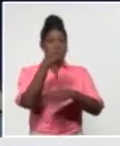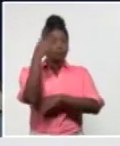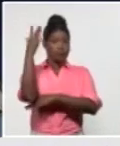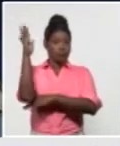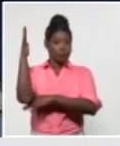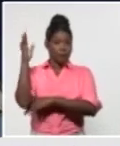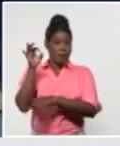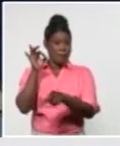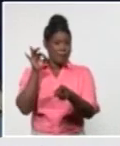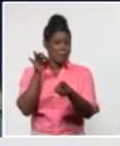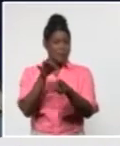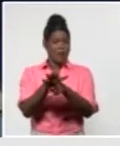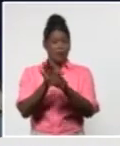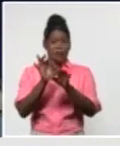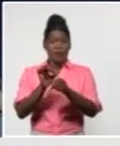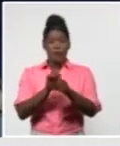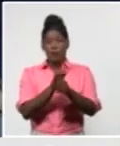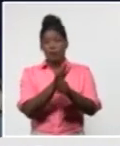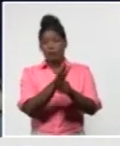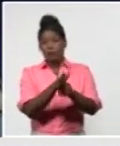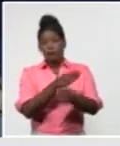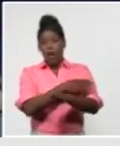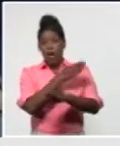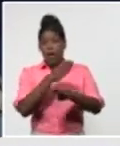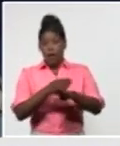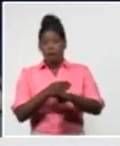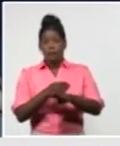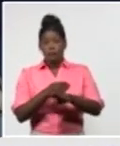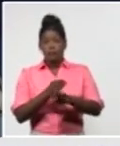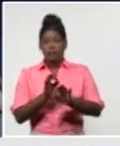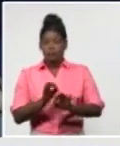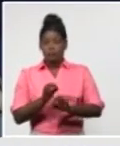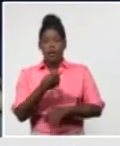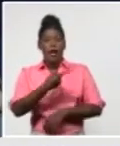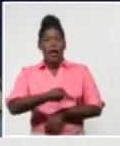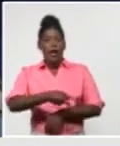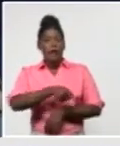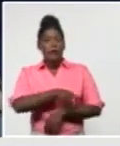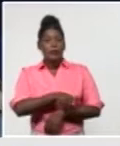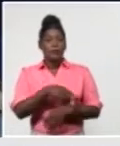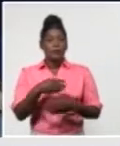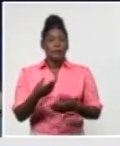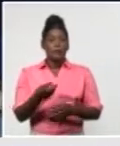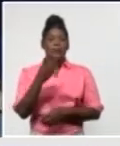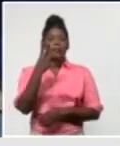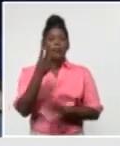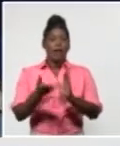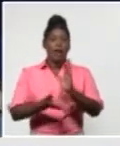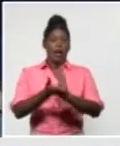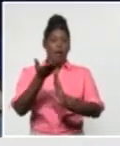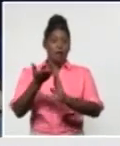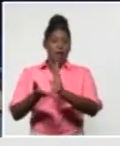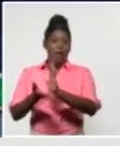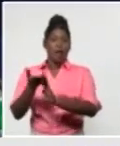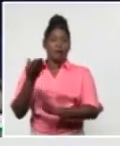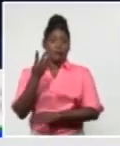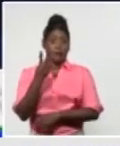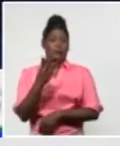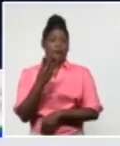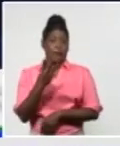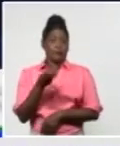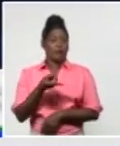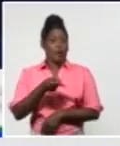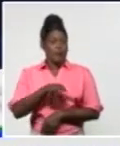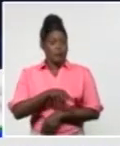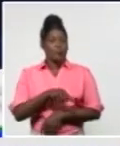We always mention the two cases that were evacuated at the beginning of the pandemic, and yesterday 3 patients were